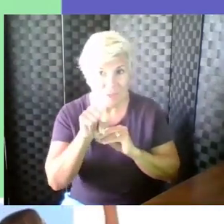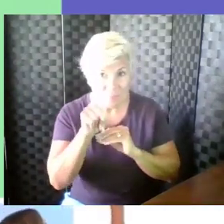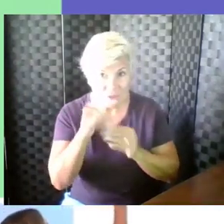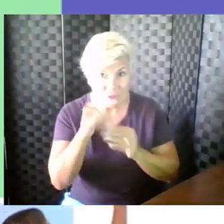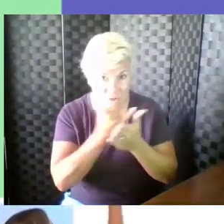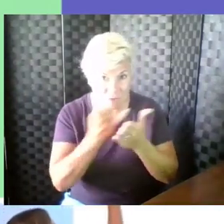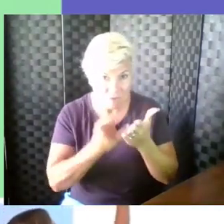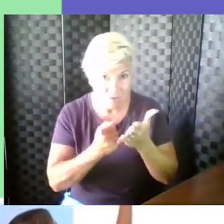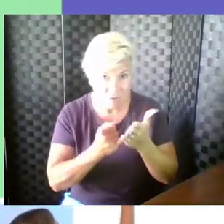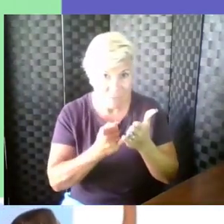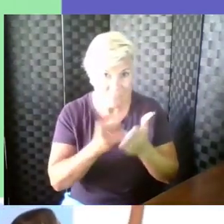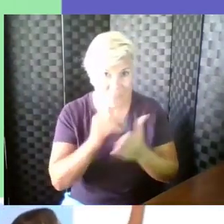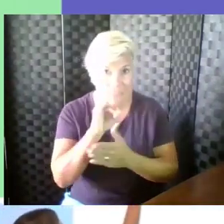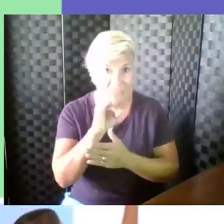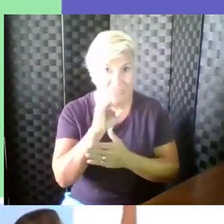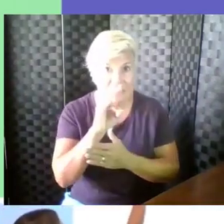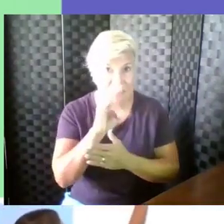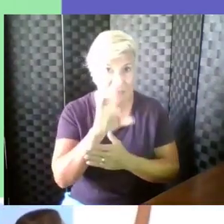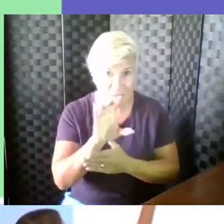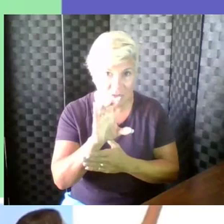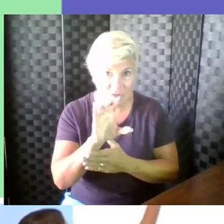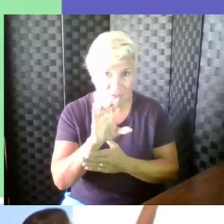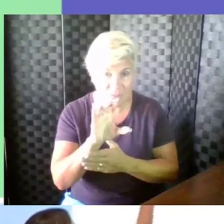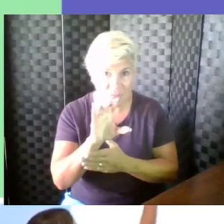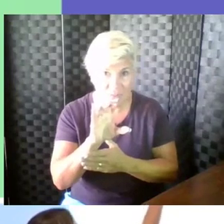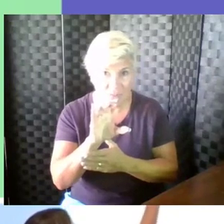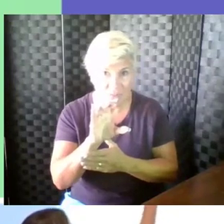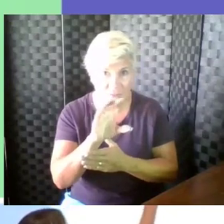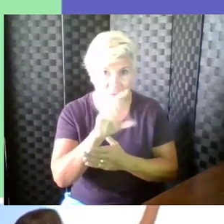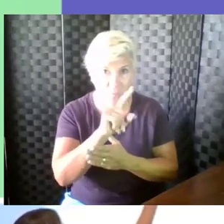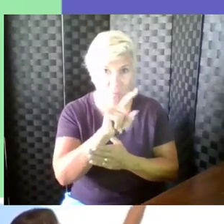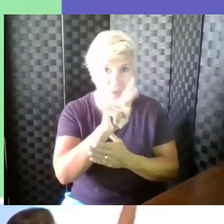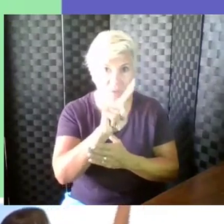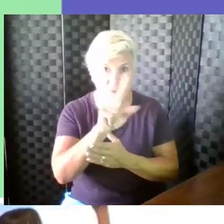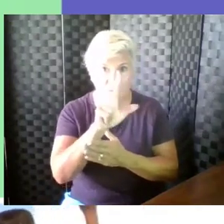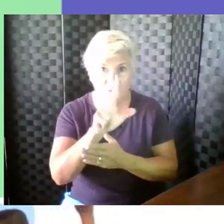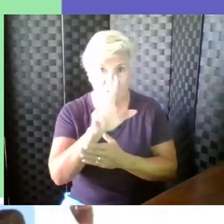you draw 6 hundreds?